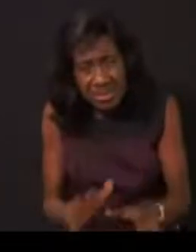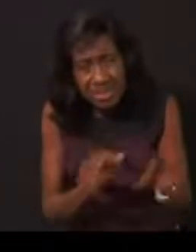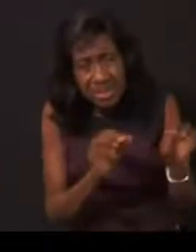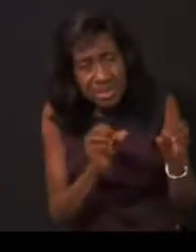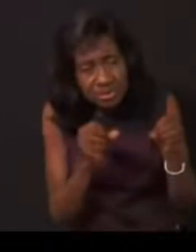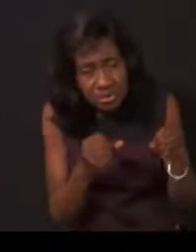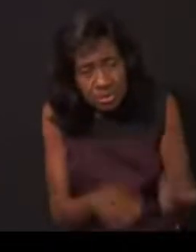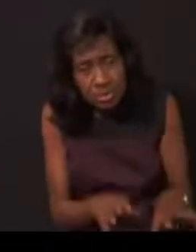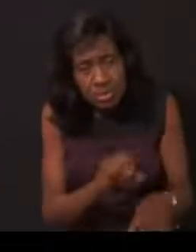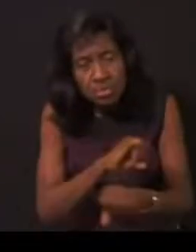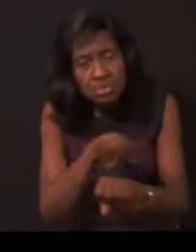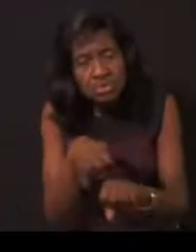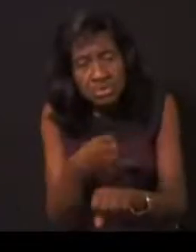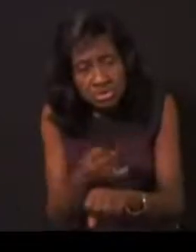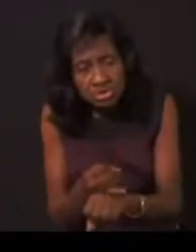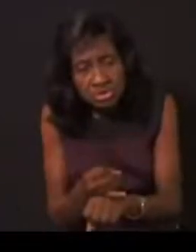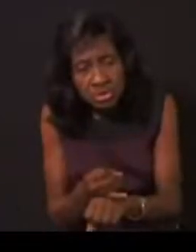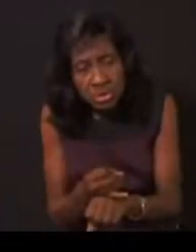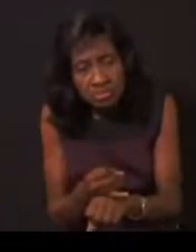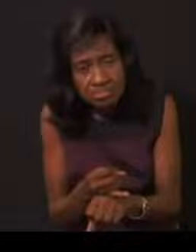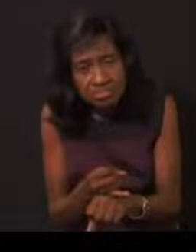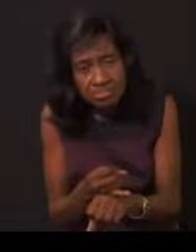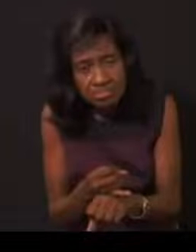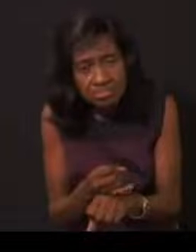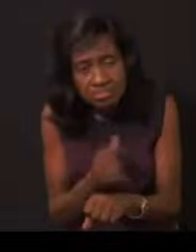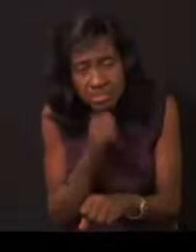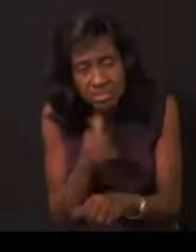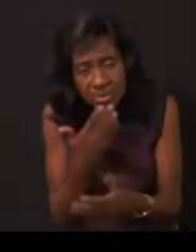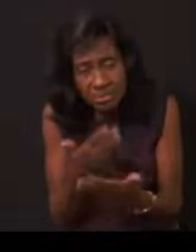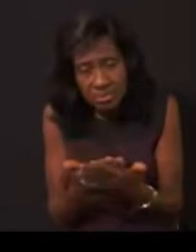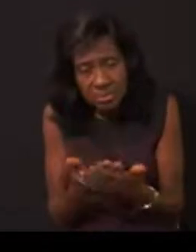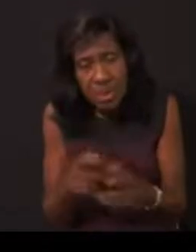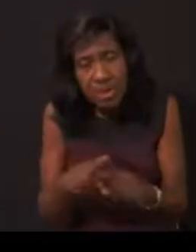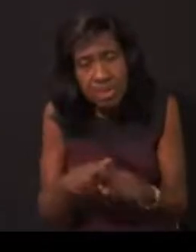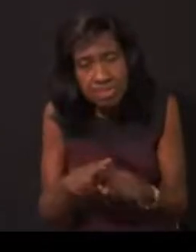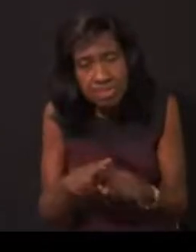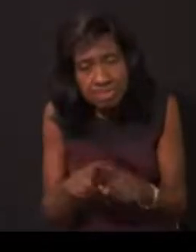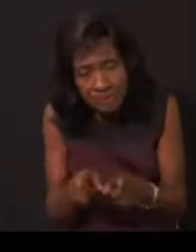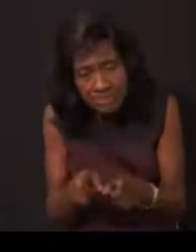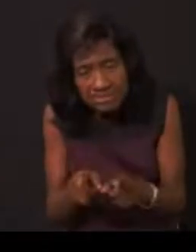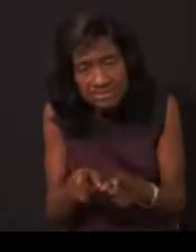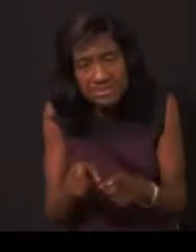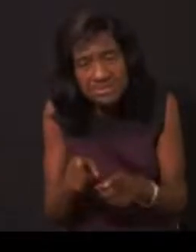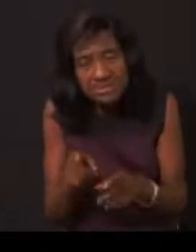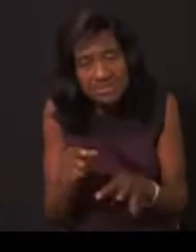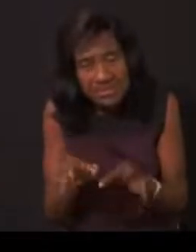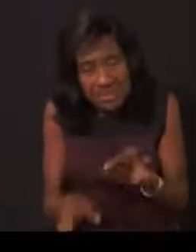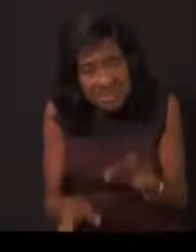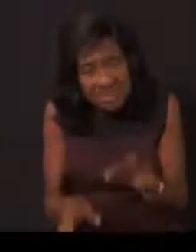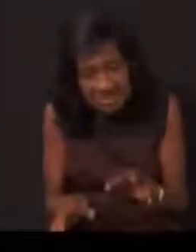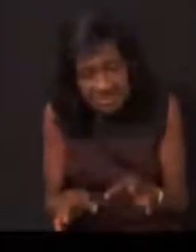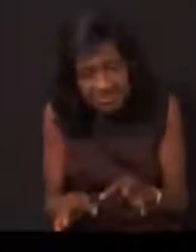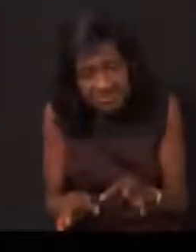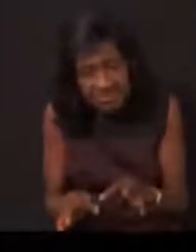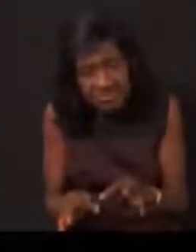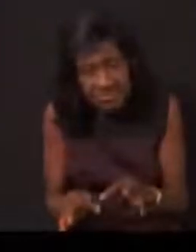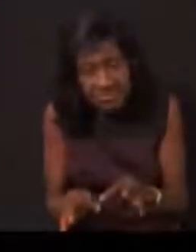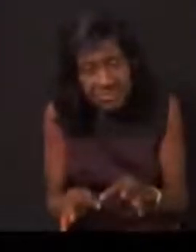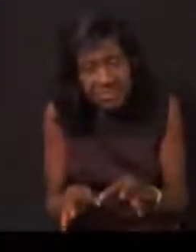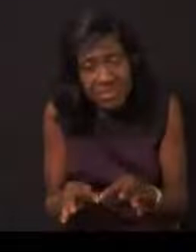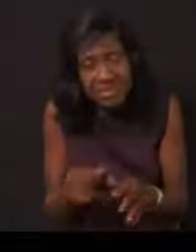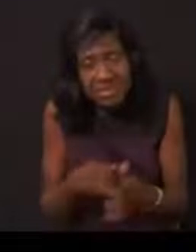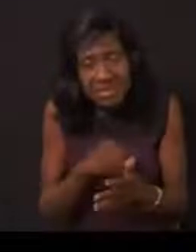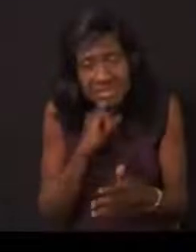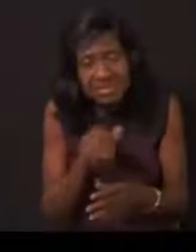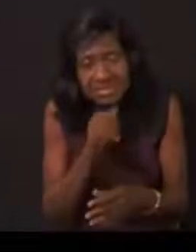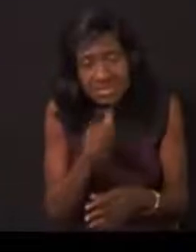unfortunate. And yes, if there are circumstances surrounding that where there has been unfairness, there has